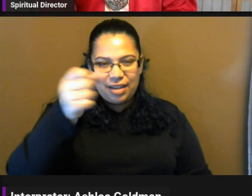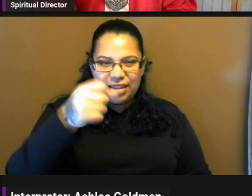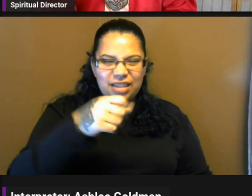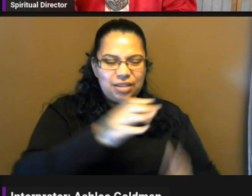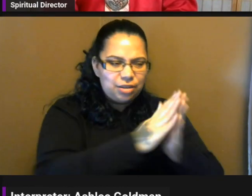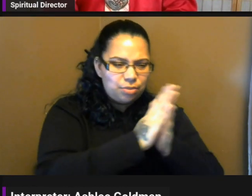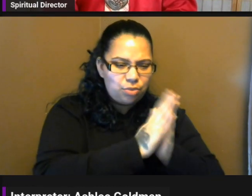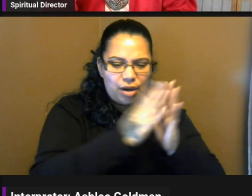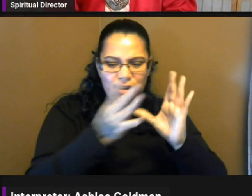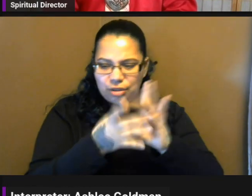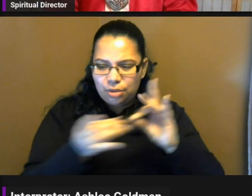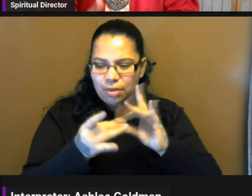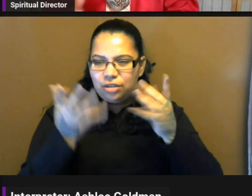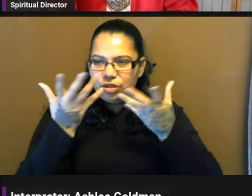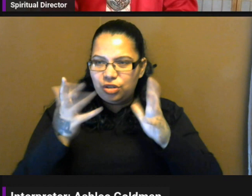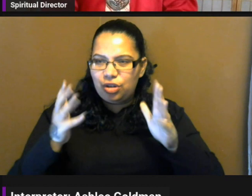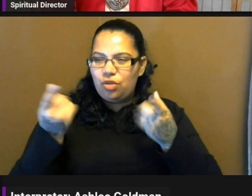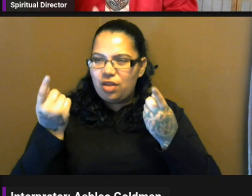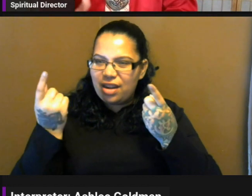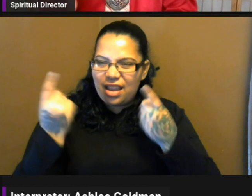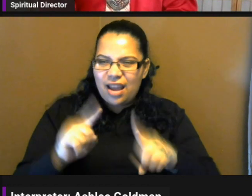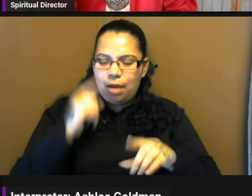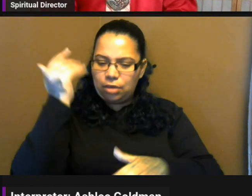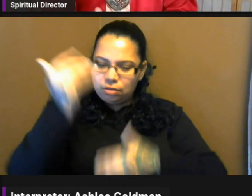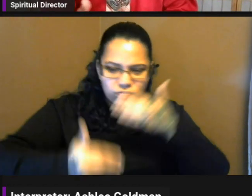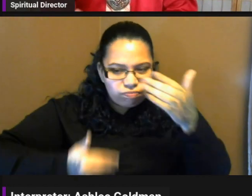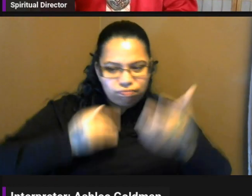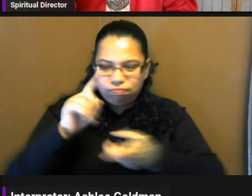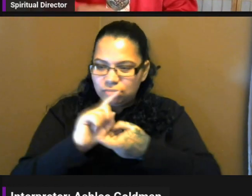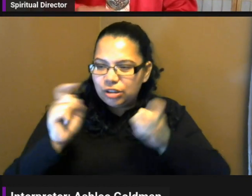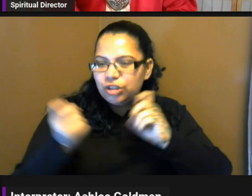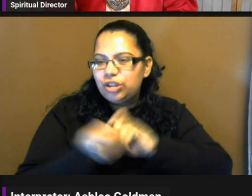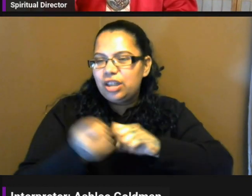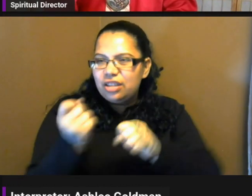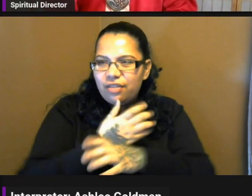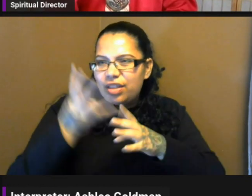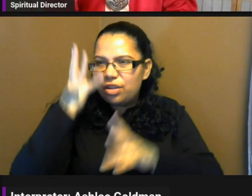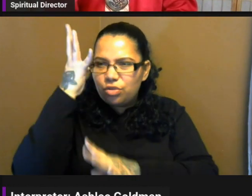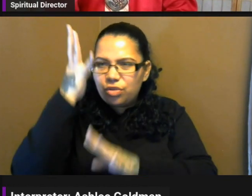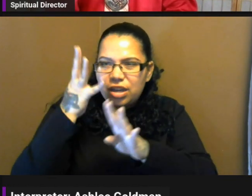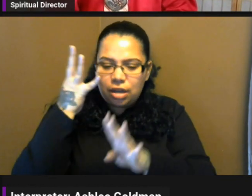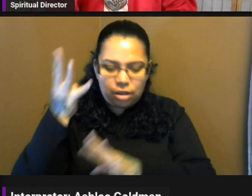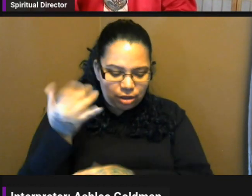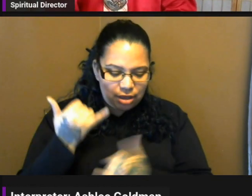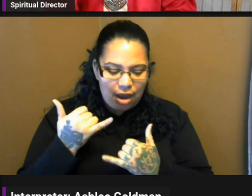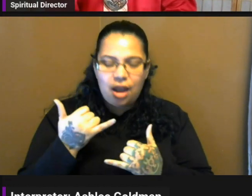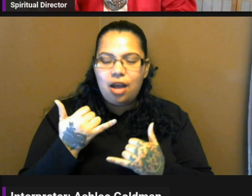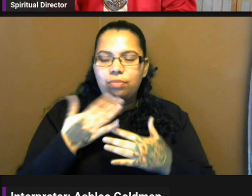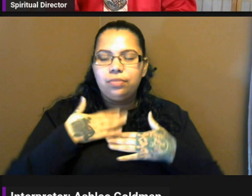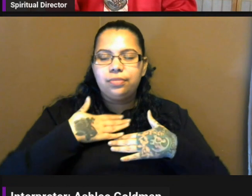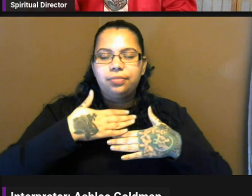message, these words are already in motion to shift and change all that creation is right now.